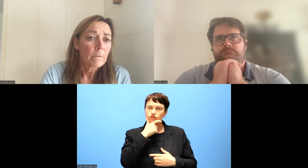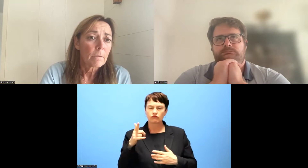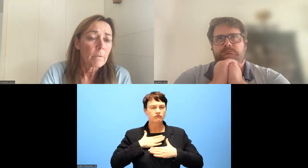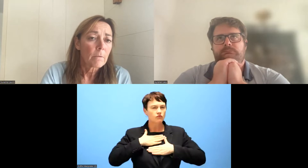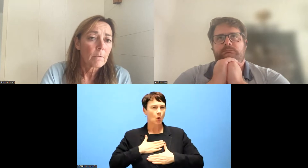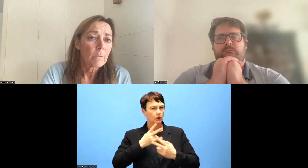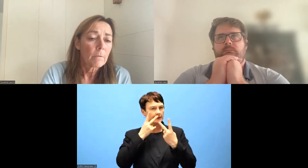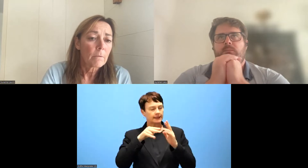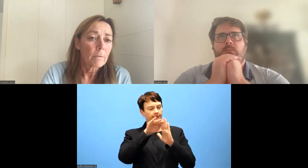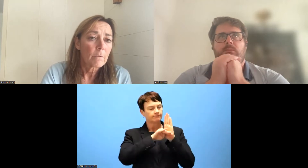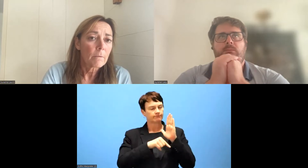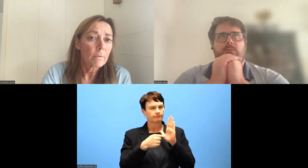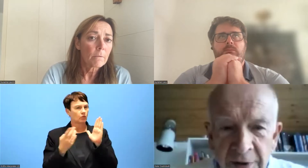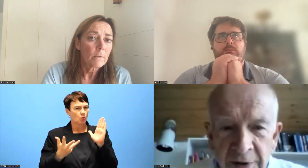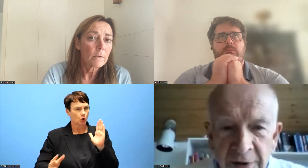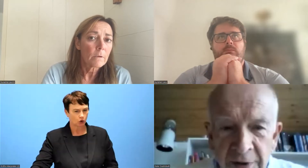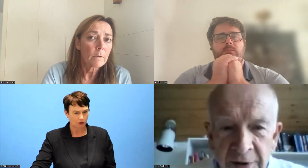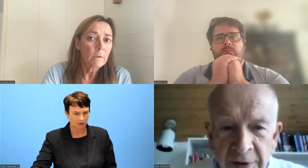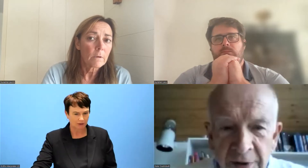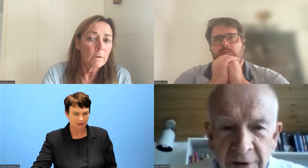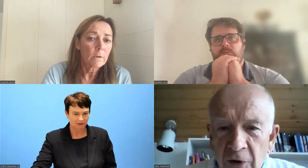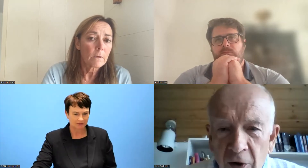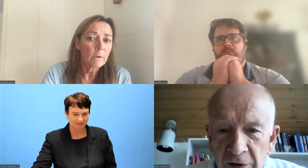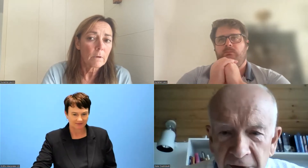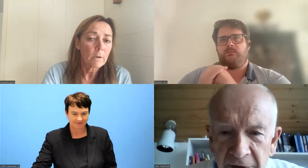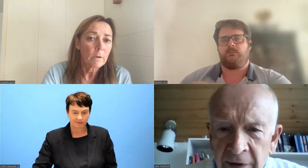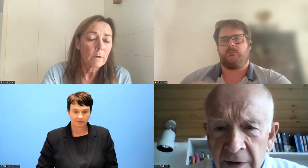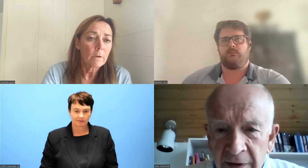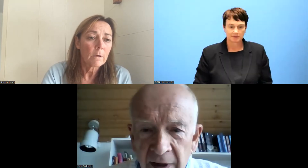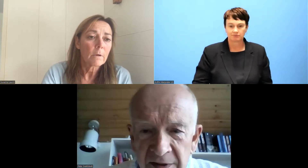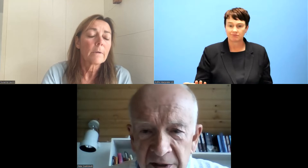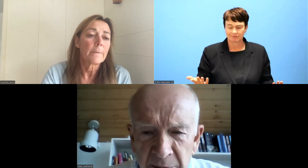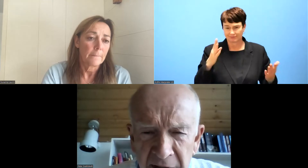The obvious answer to that is, of course, the issues of cognitive